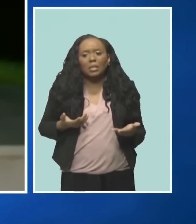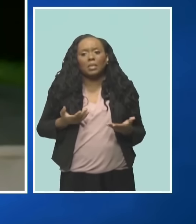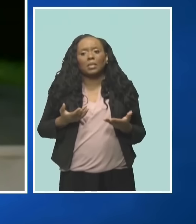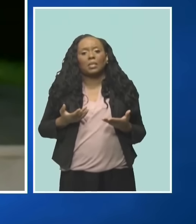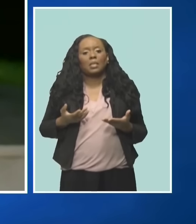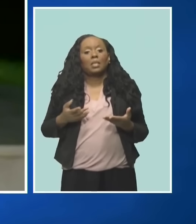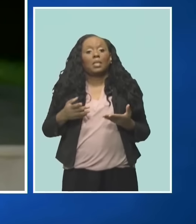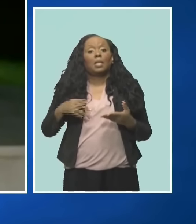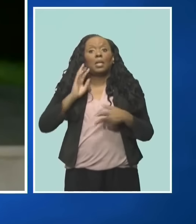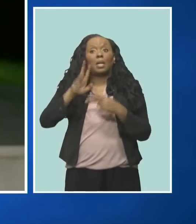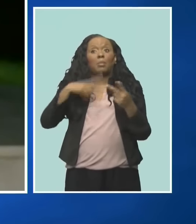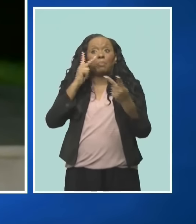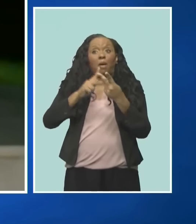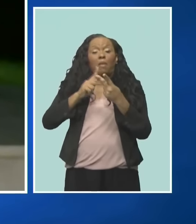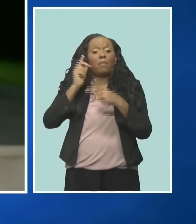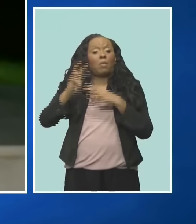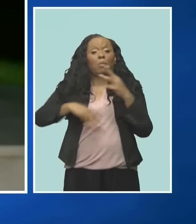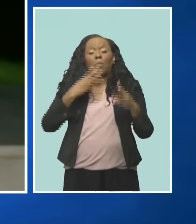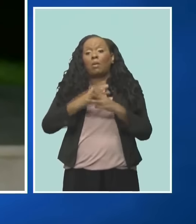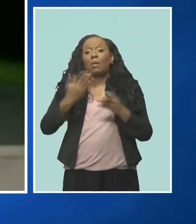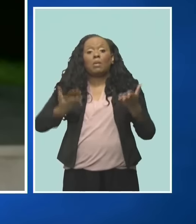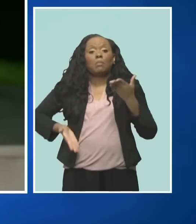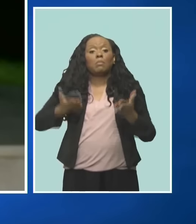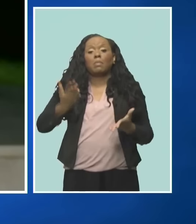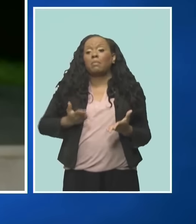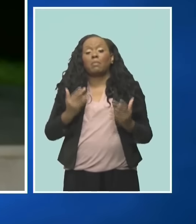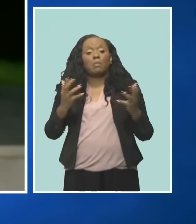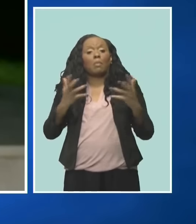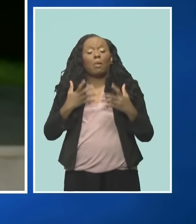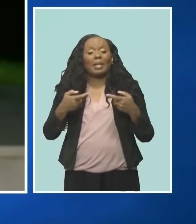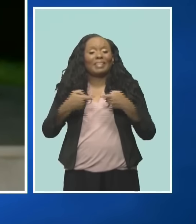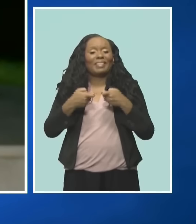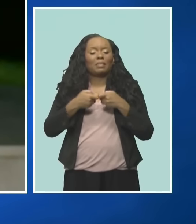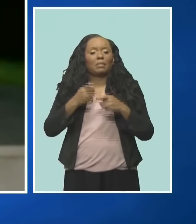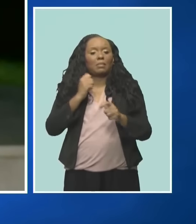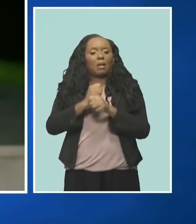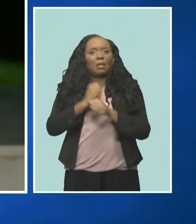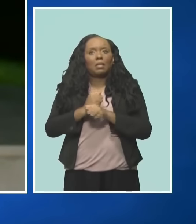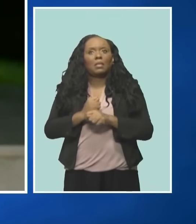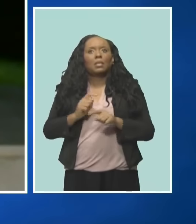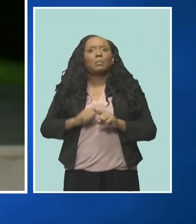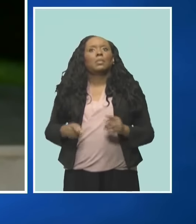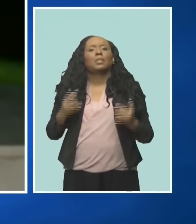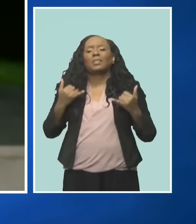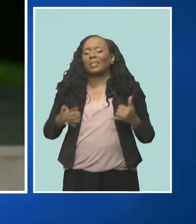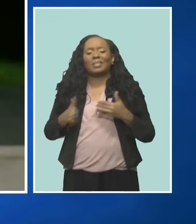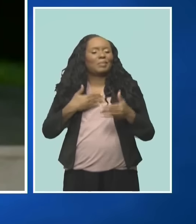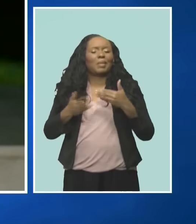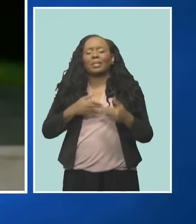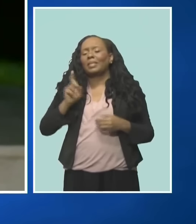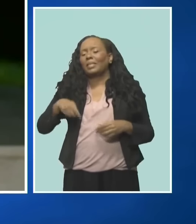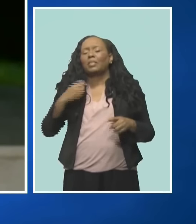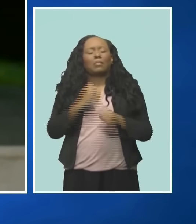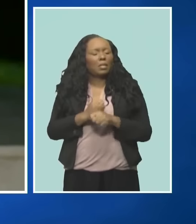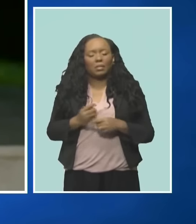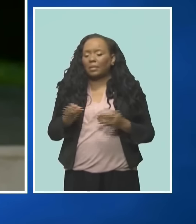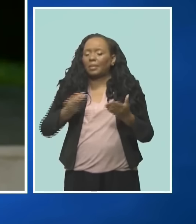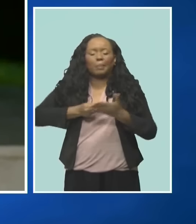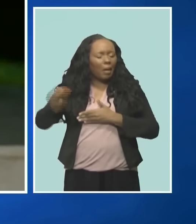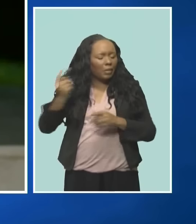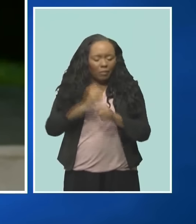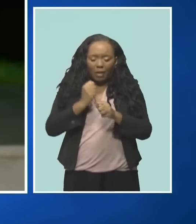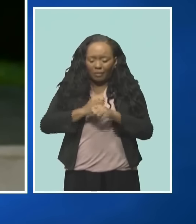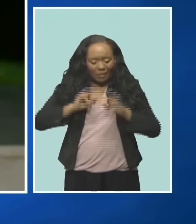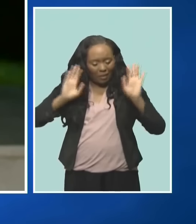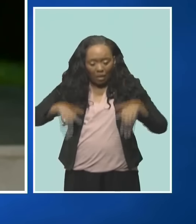ideal world, we might want to get electric trucks, but in this case, no, we need trucks. And buy what you can, and then we